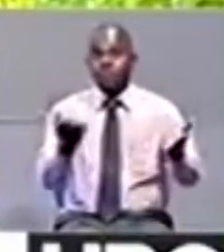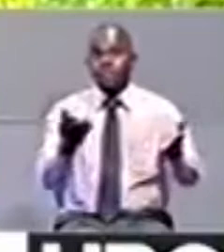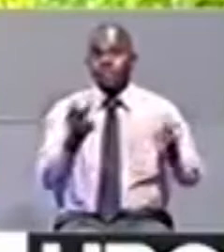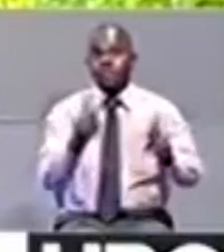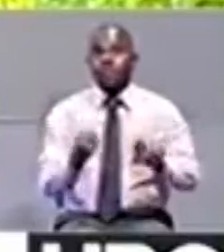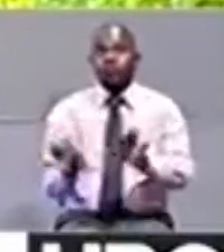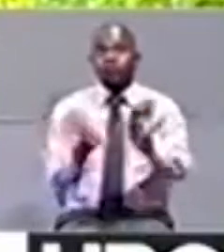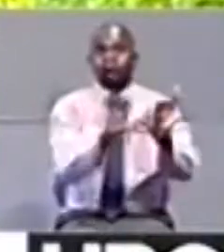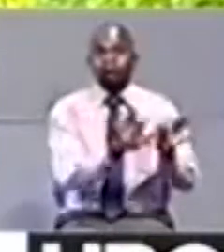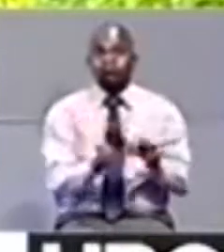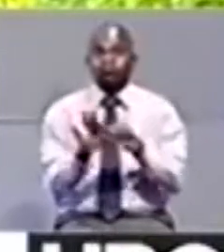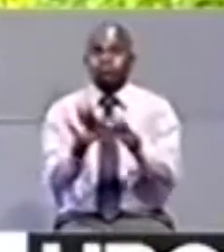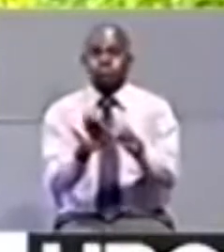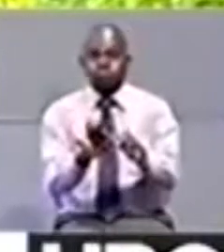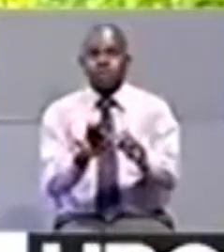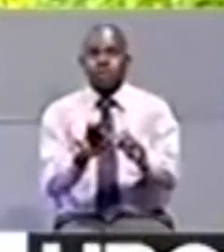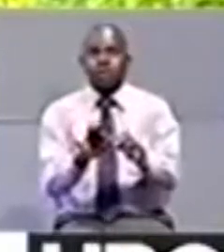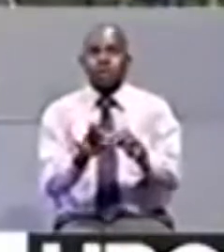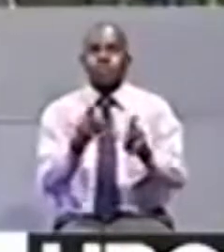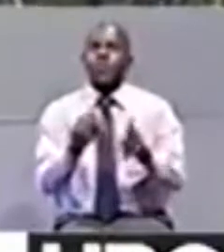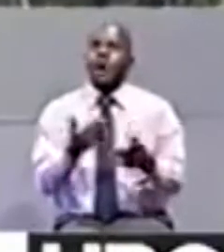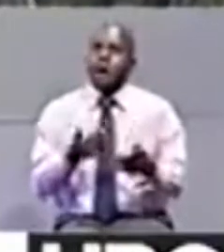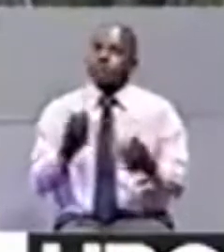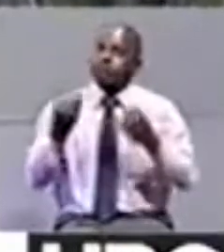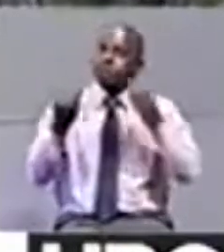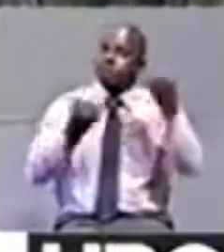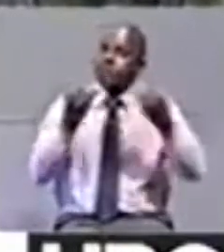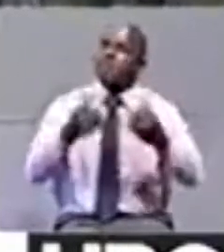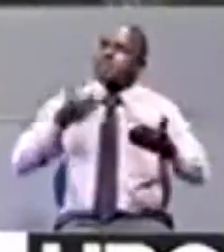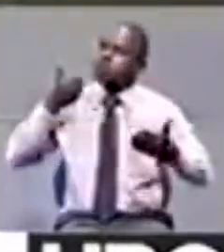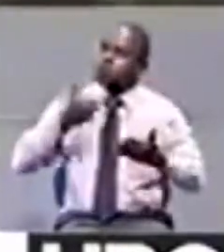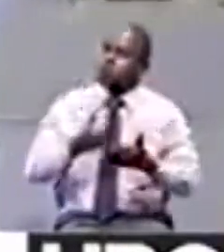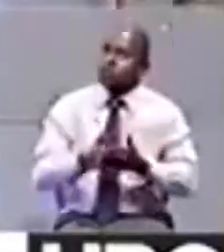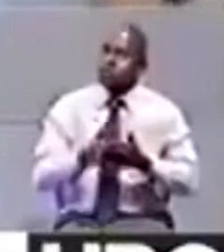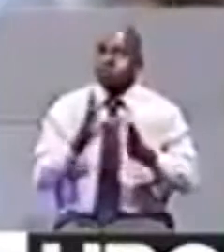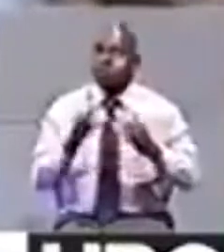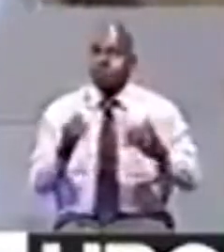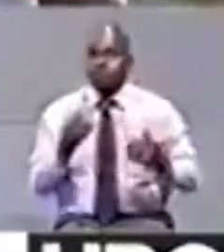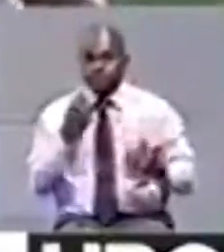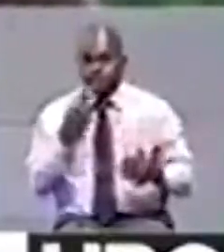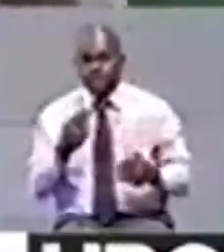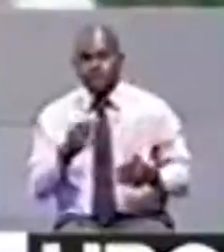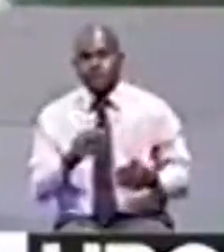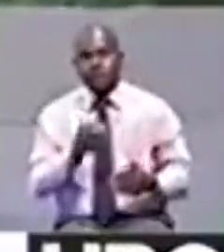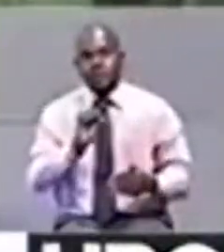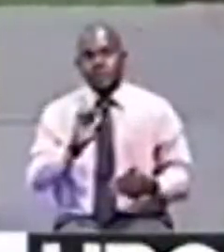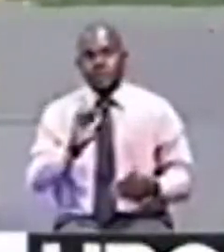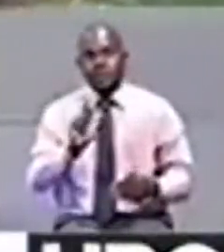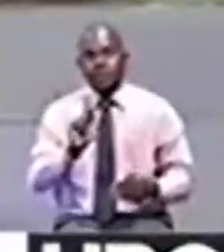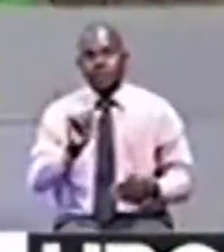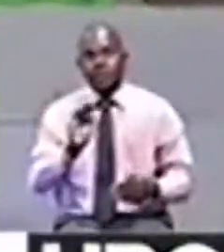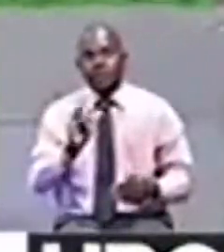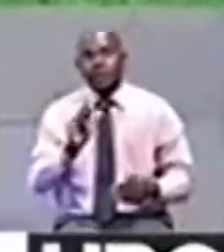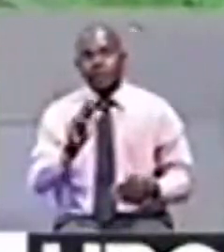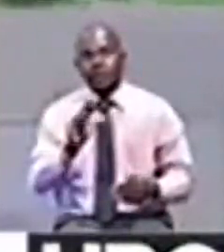together. These people, they have good ideas. Chairperson, Local Council 1, Kainani Village, Hassan Sekavira, asserts that the